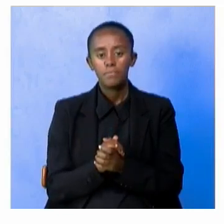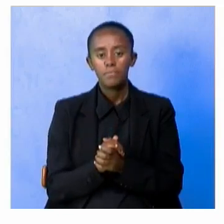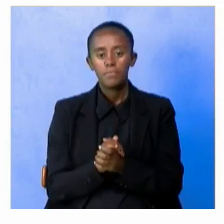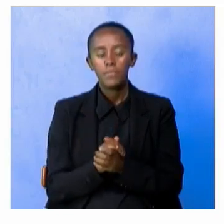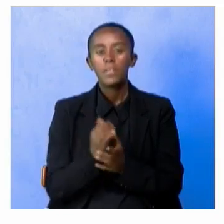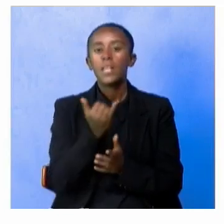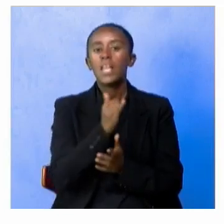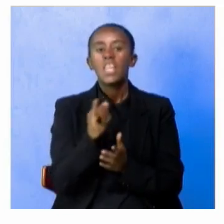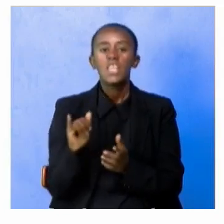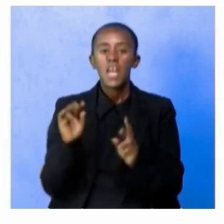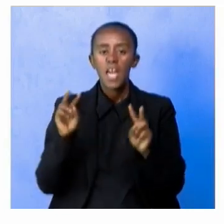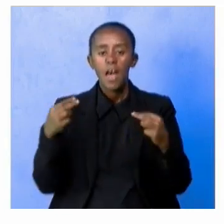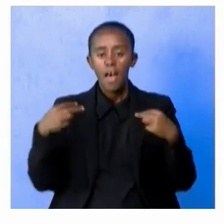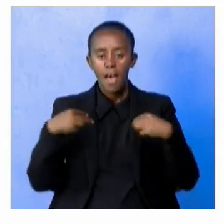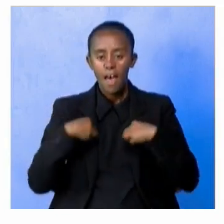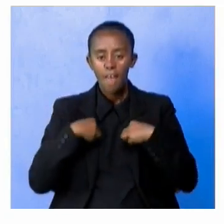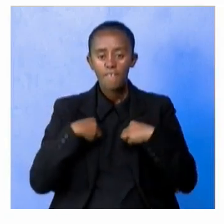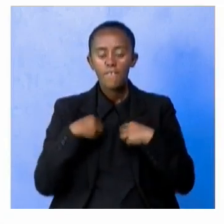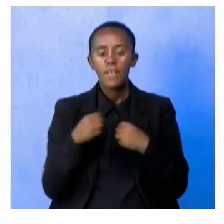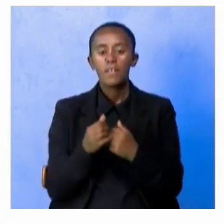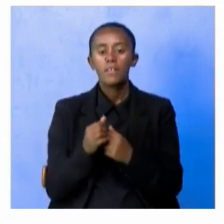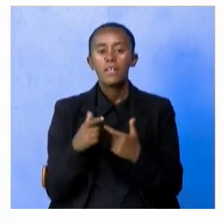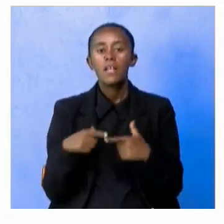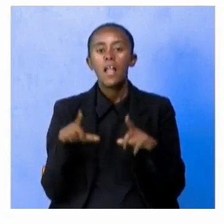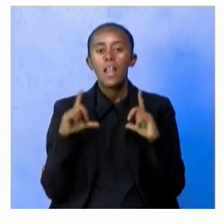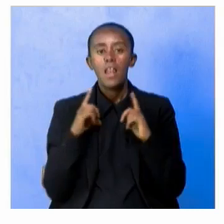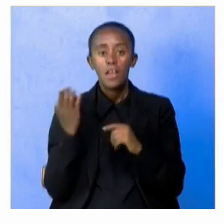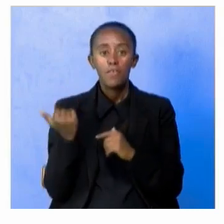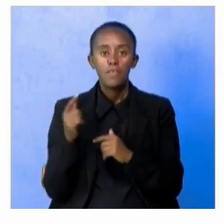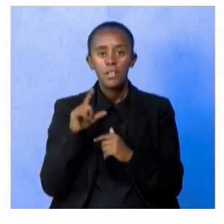They have lived